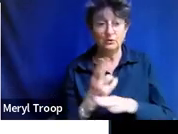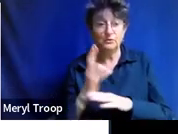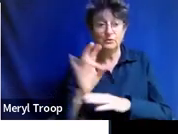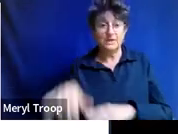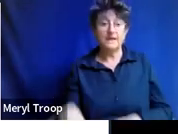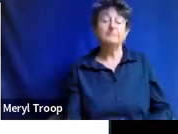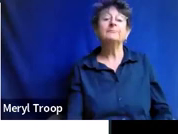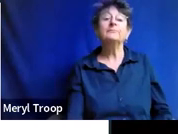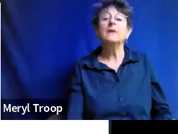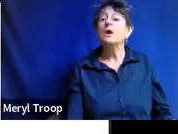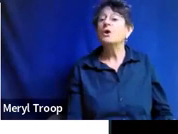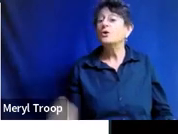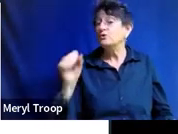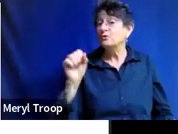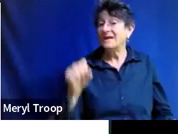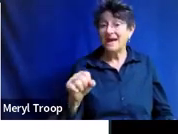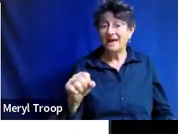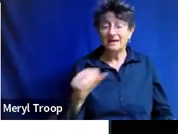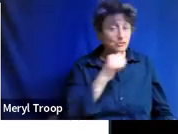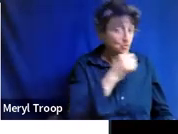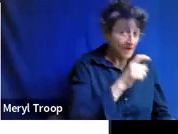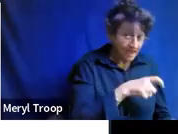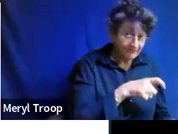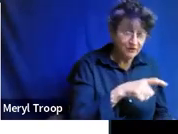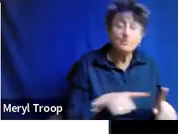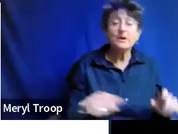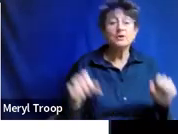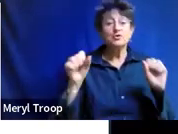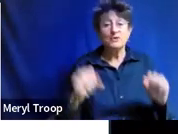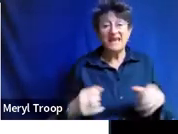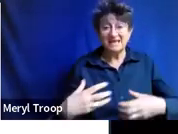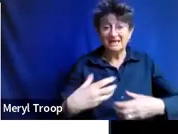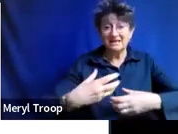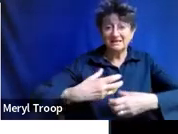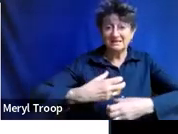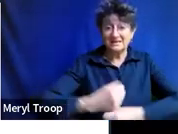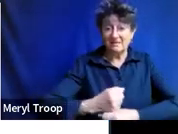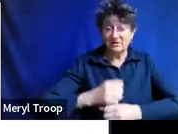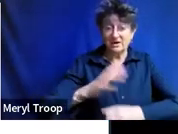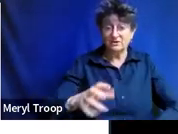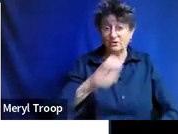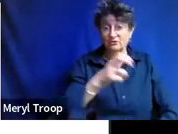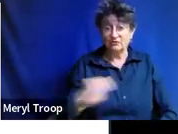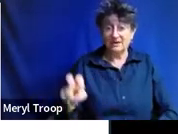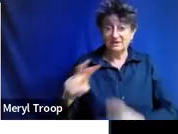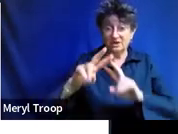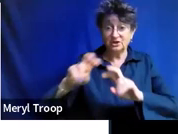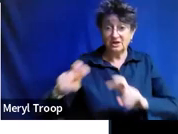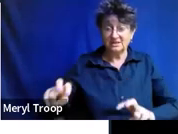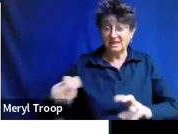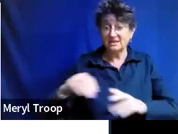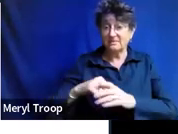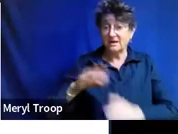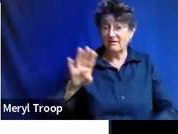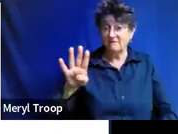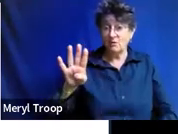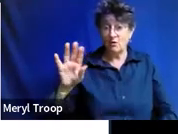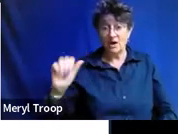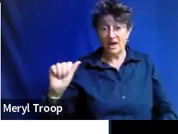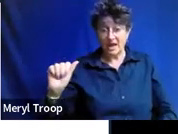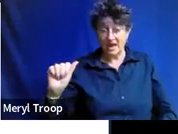You can, you don't have to, but you can put a summary of your transition assessments in Section 4A where the evaluations